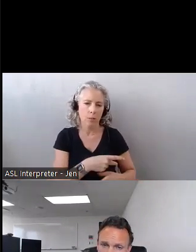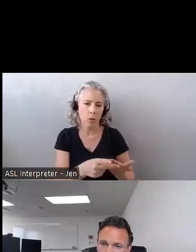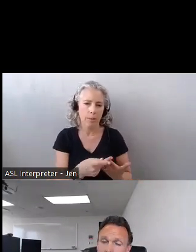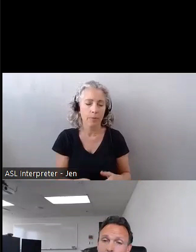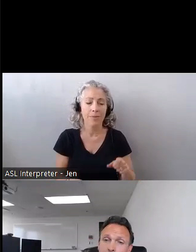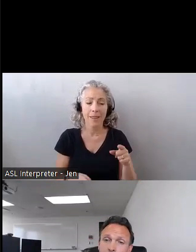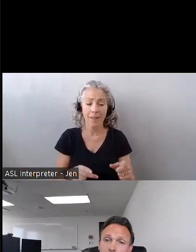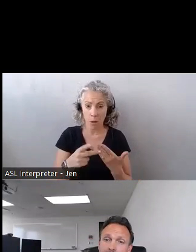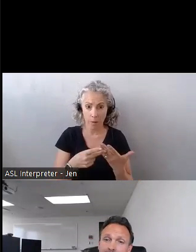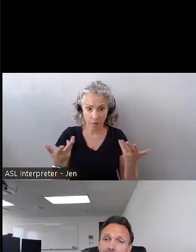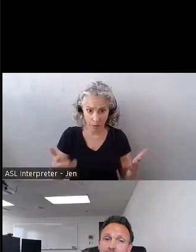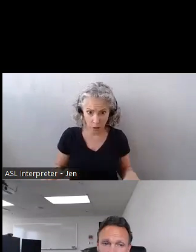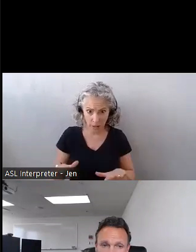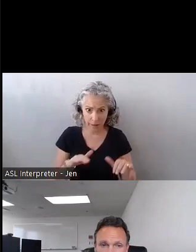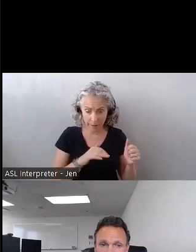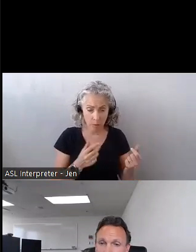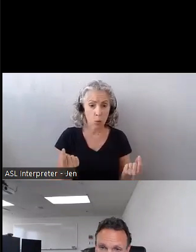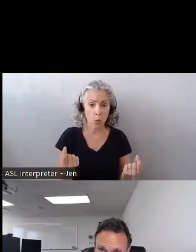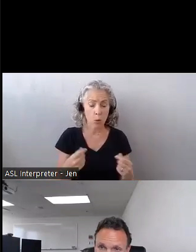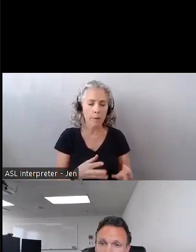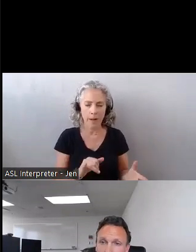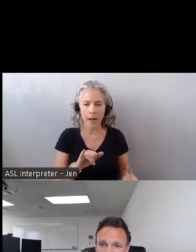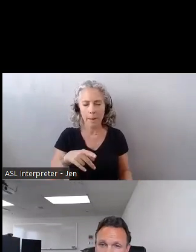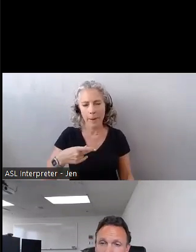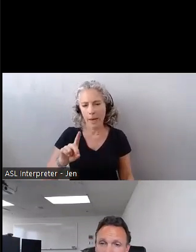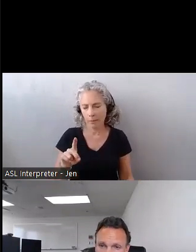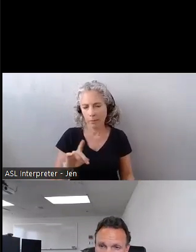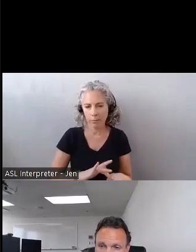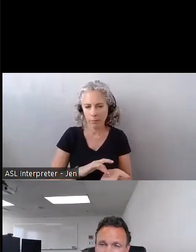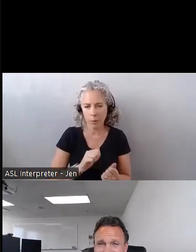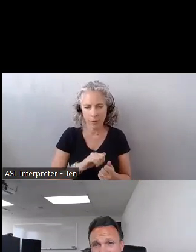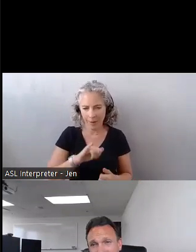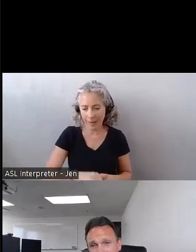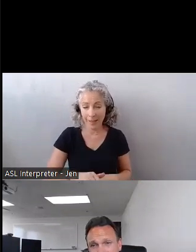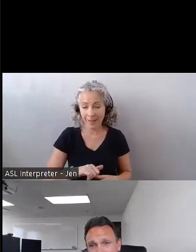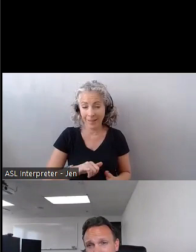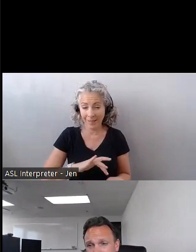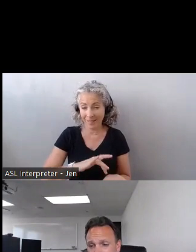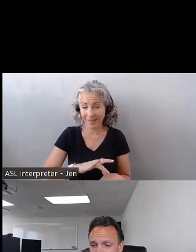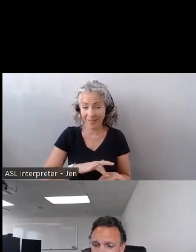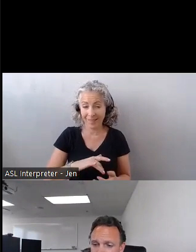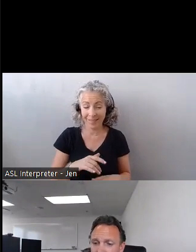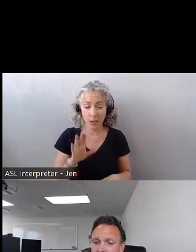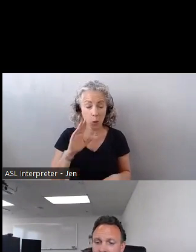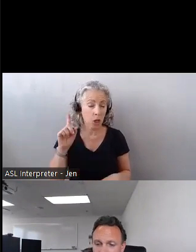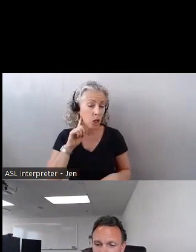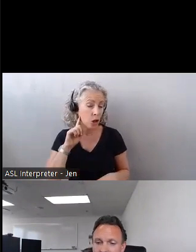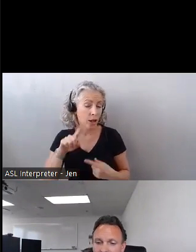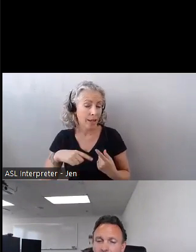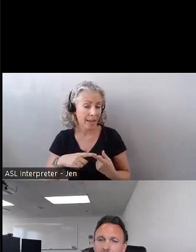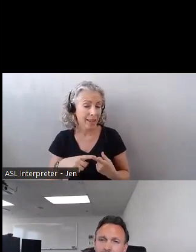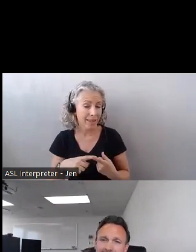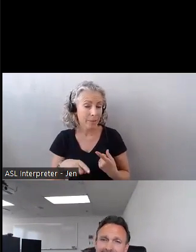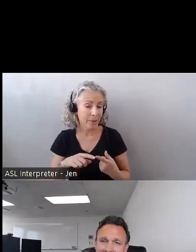the program, we give them an iPad that's equipped with that device. This is going to be another theme you're going to hear, because I said it's